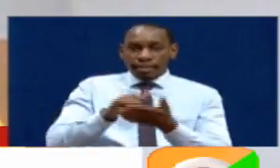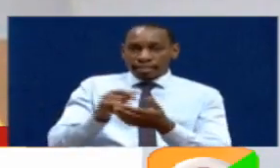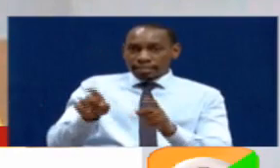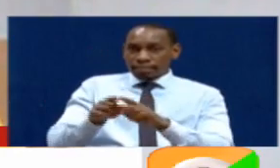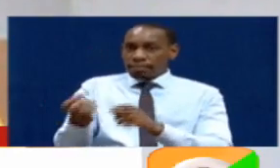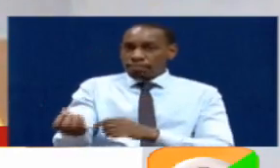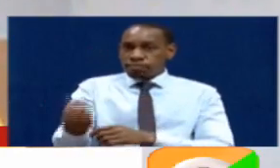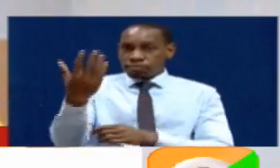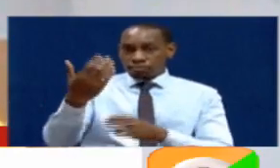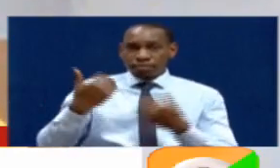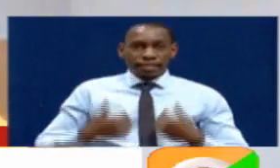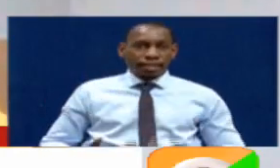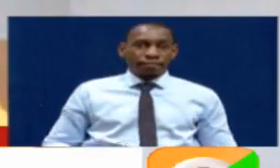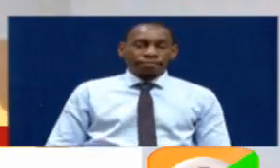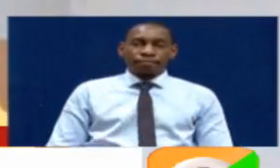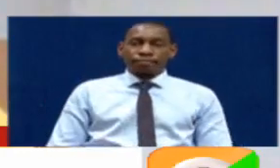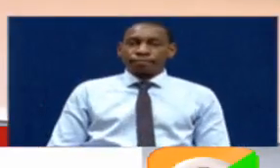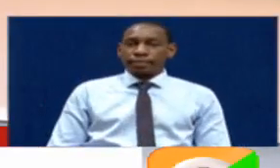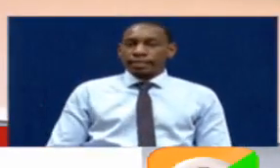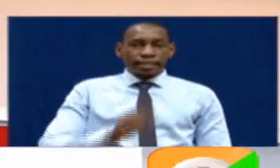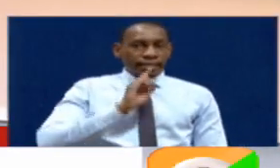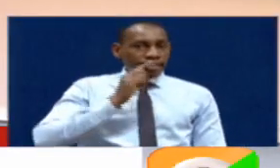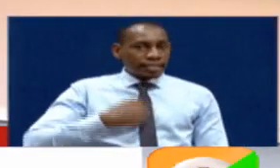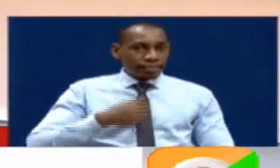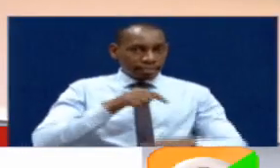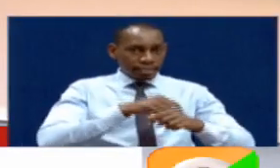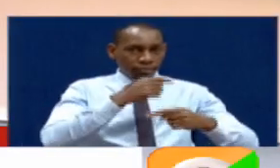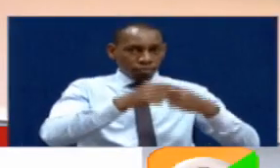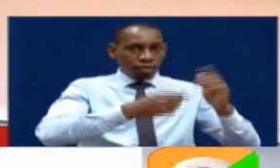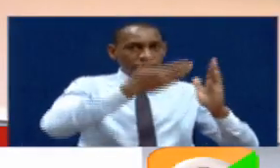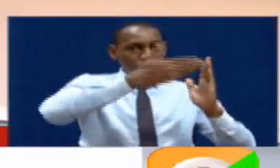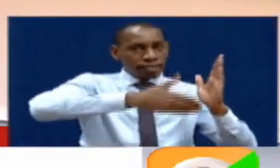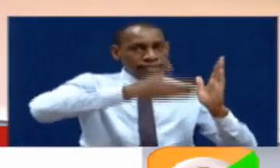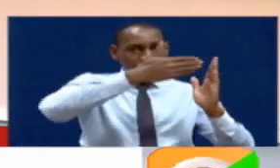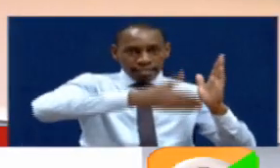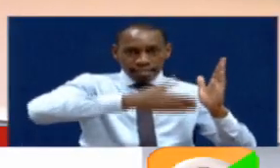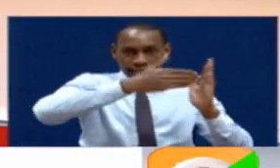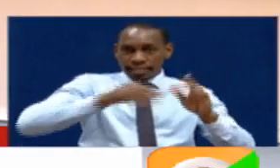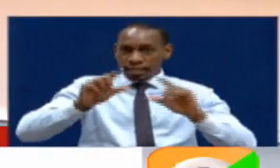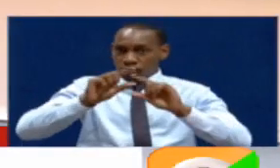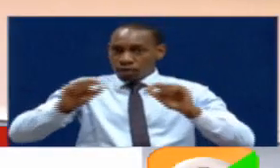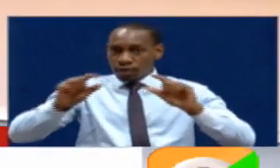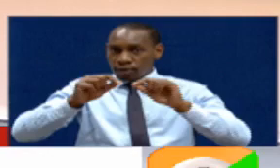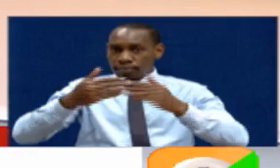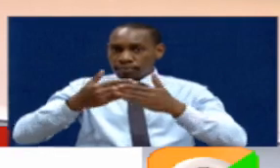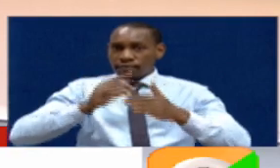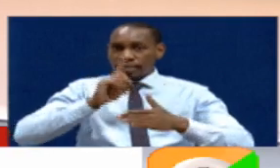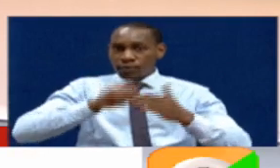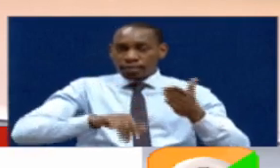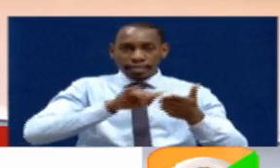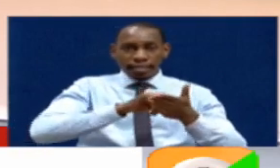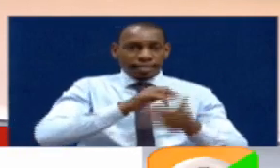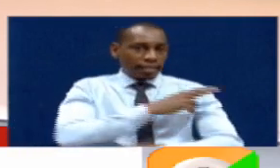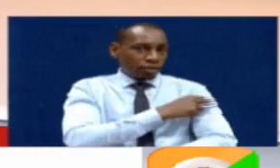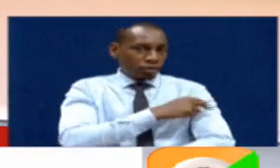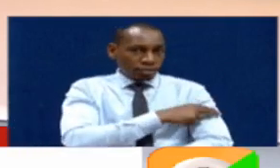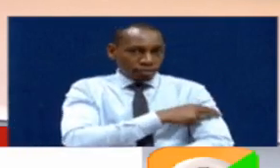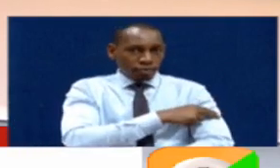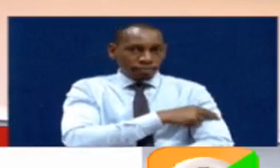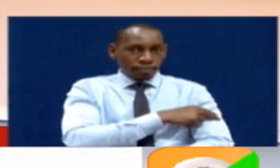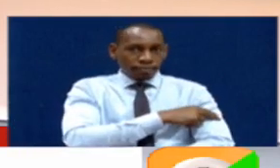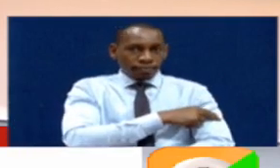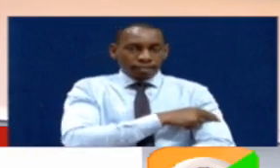up. And tell me something, David, when you were undergoing surgery, you were saying earlier on, the hospital